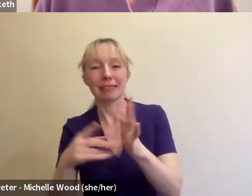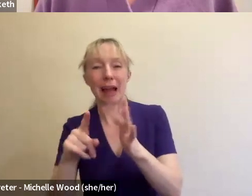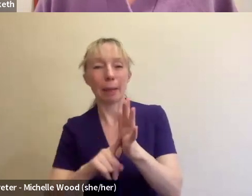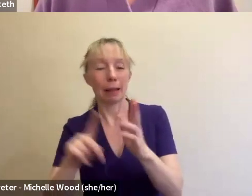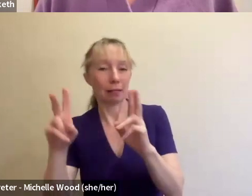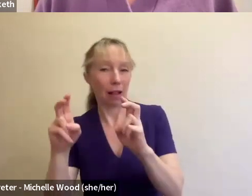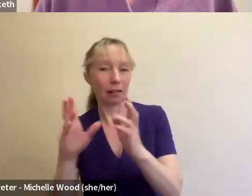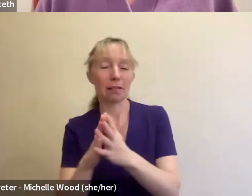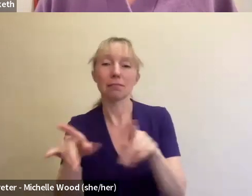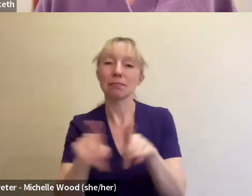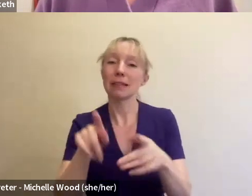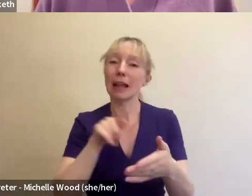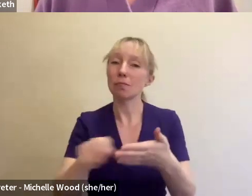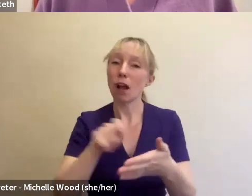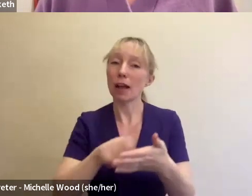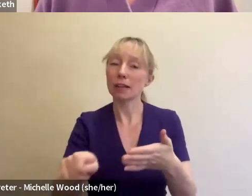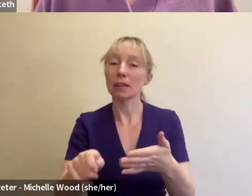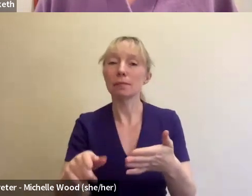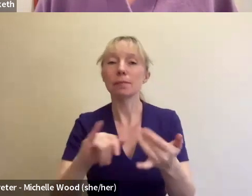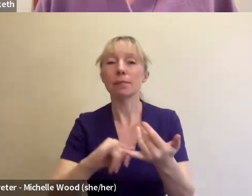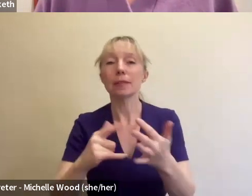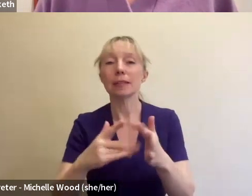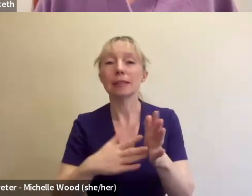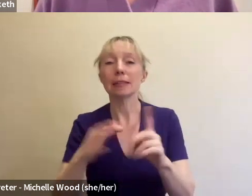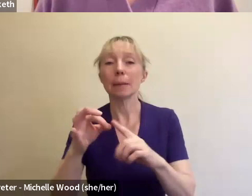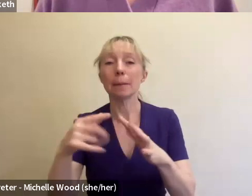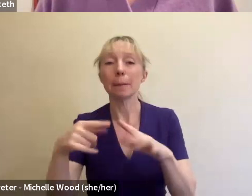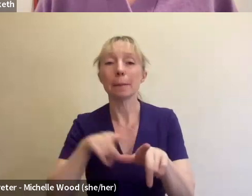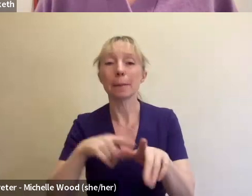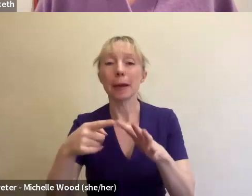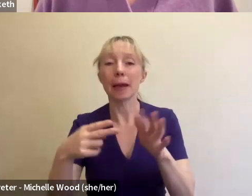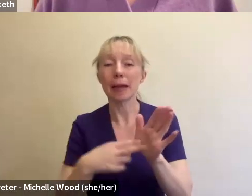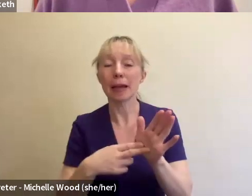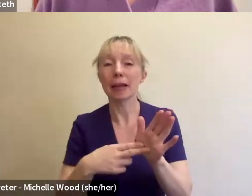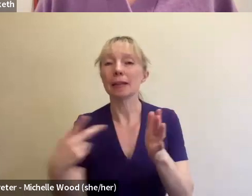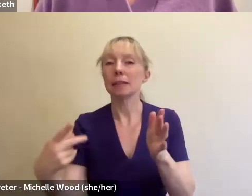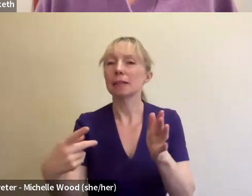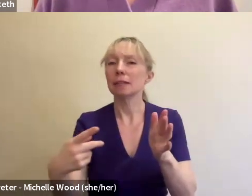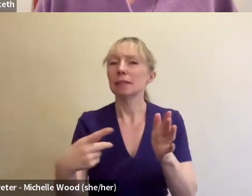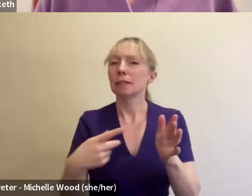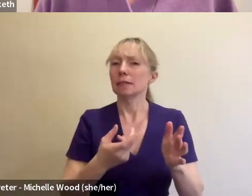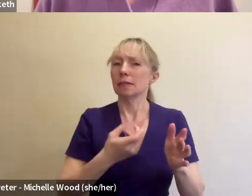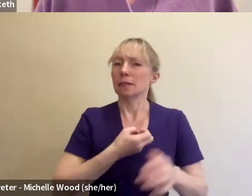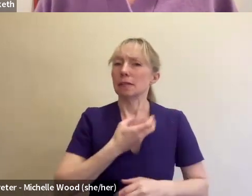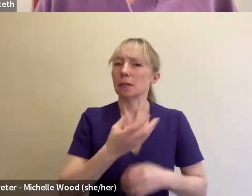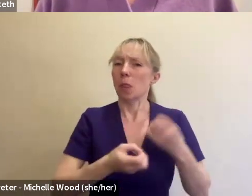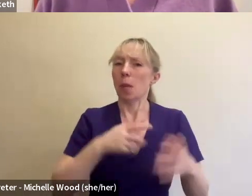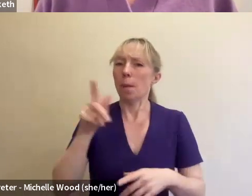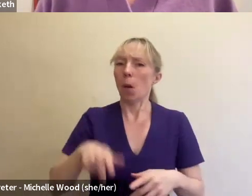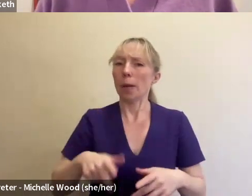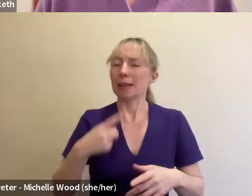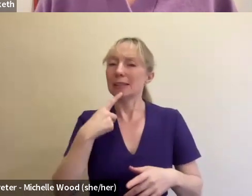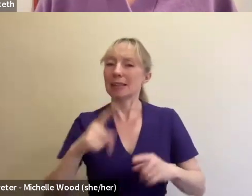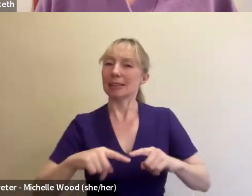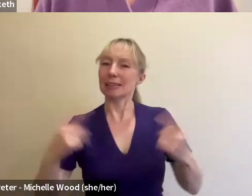author. In Sempayal, poet Vijayalakshmi presents an alternate picture of healthy land